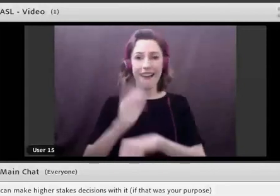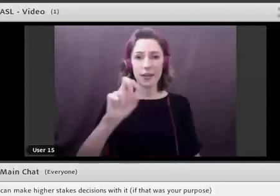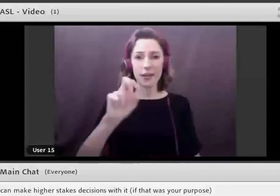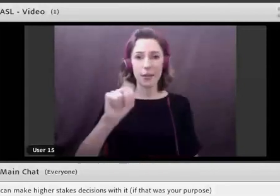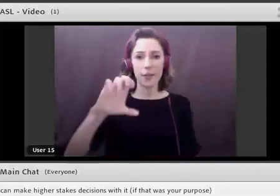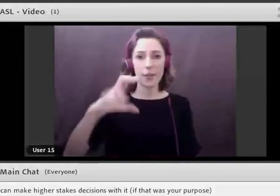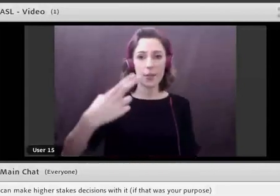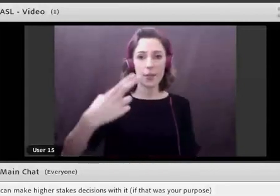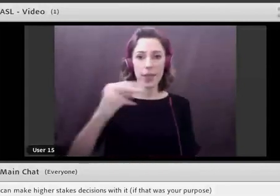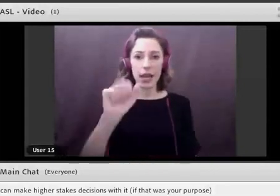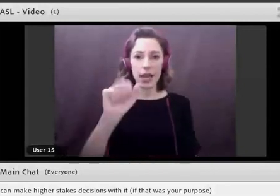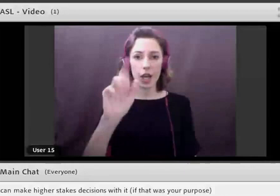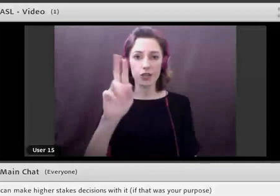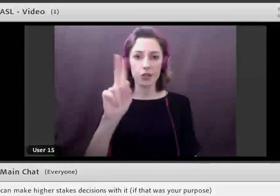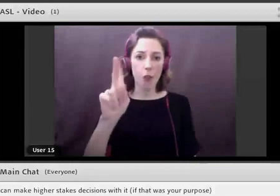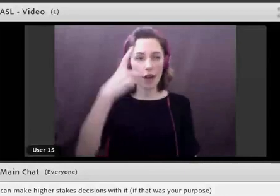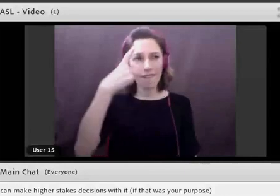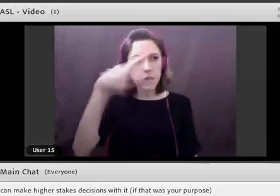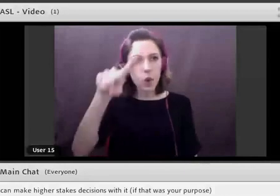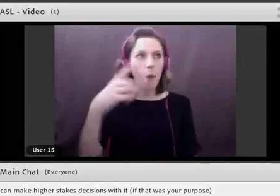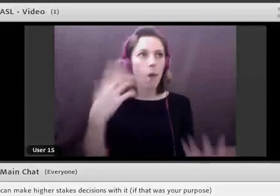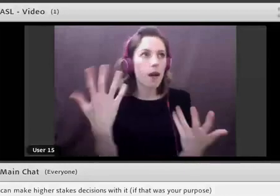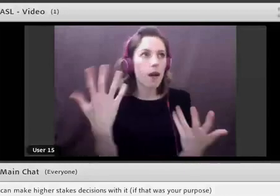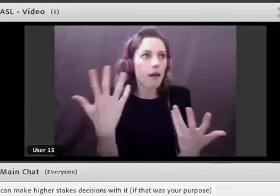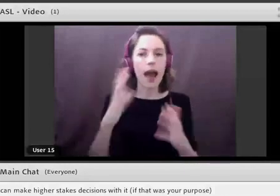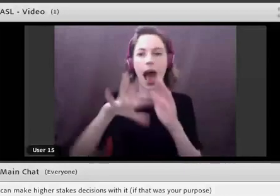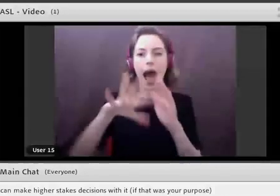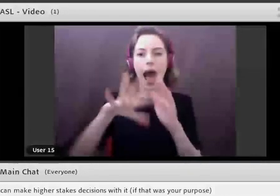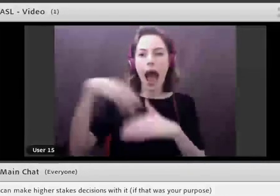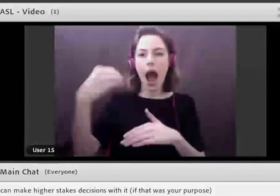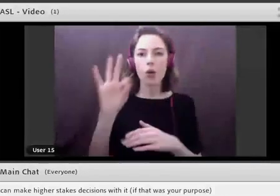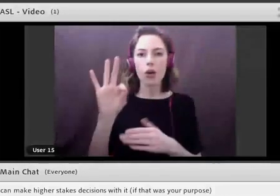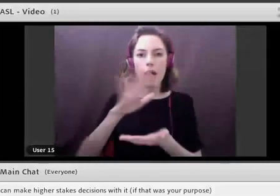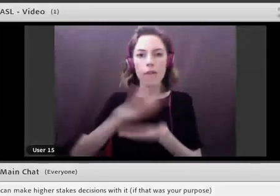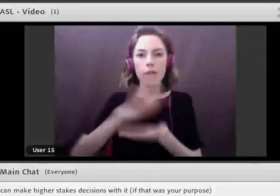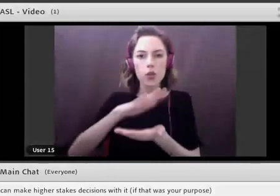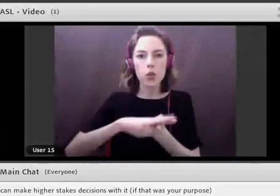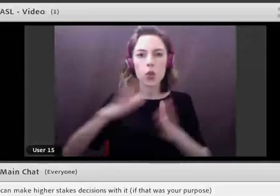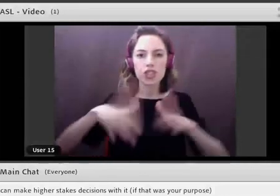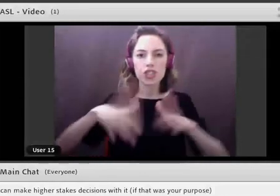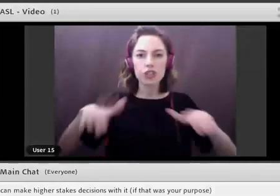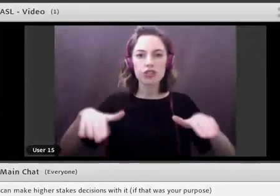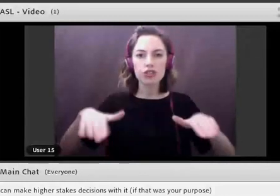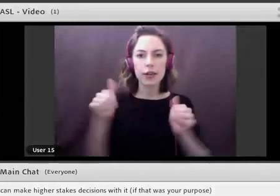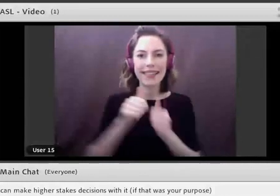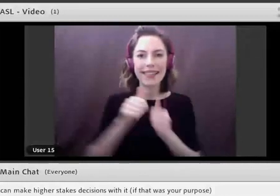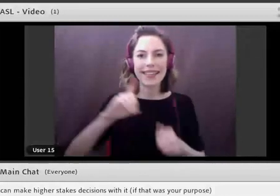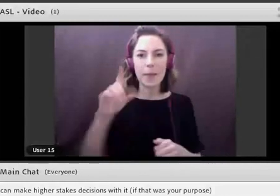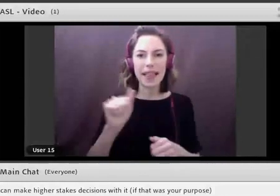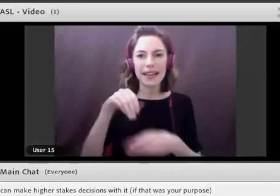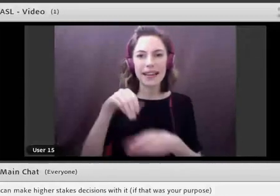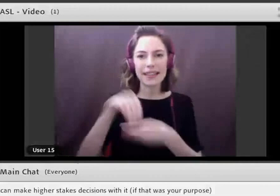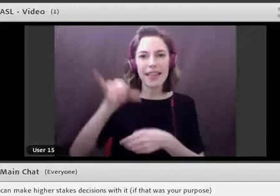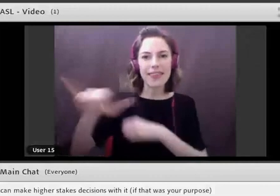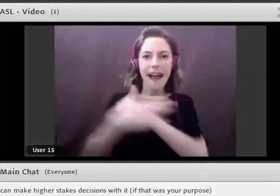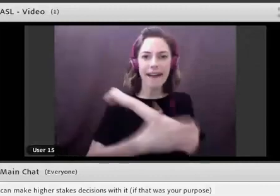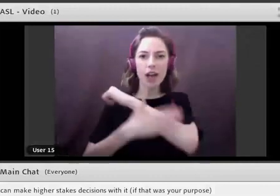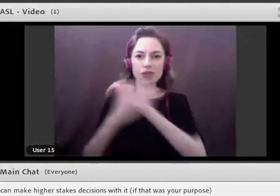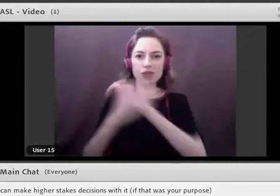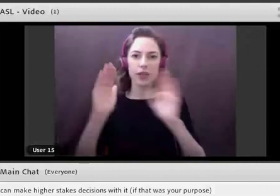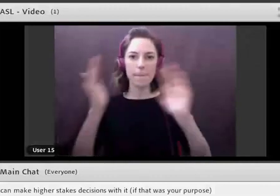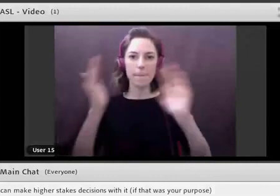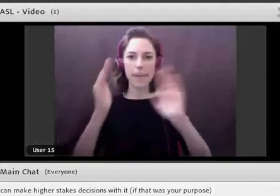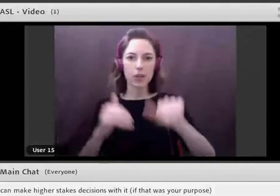let's say the rate of out-of-school children with disability is in one country versus another, then we really think that the lot of